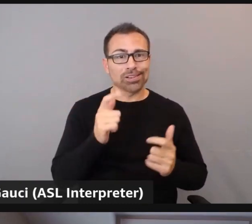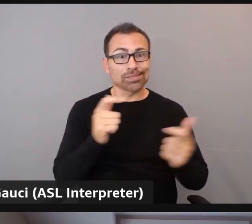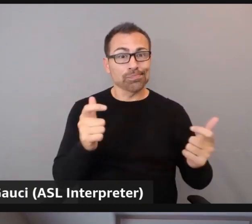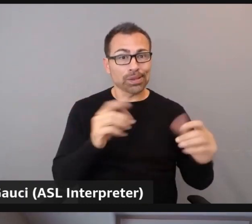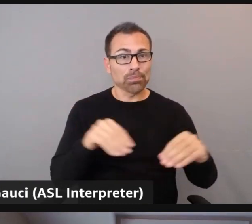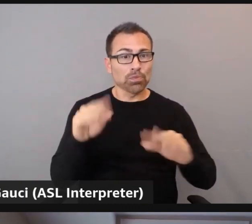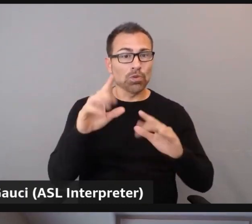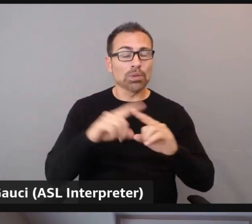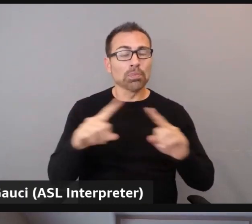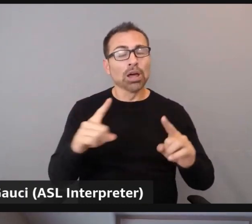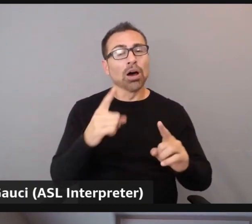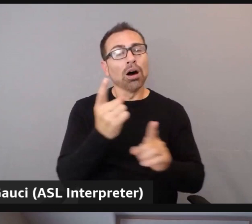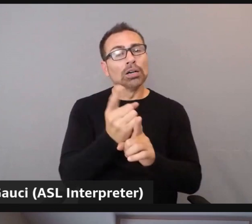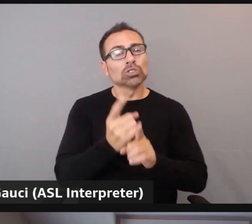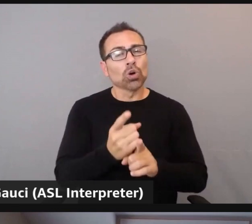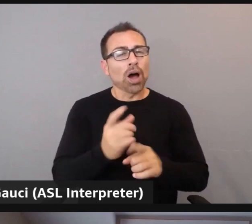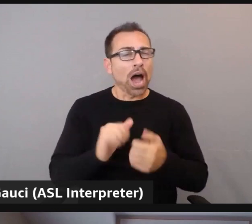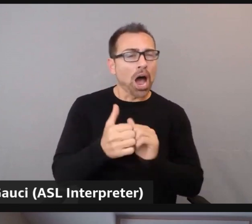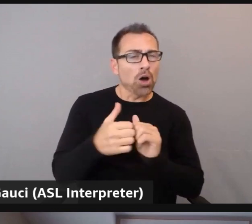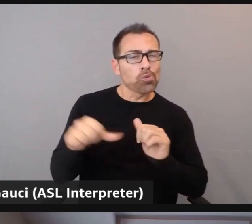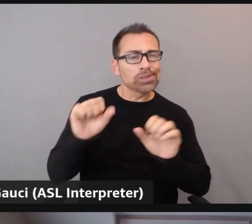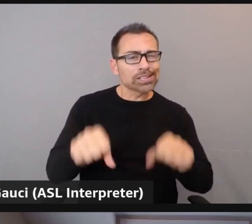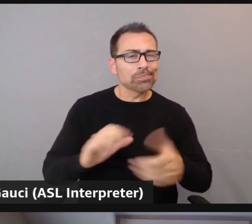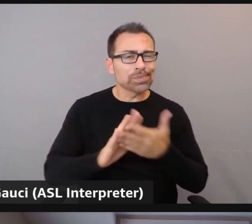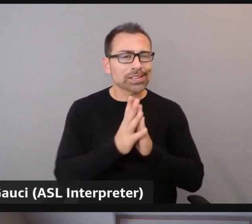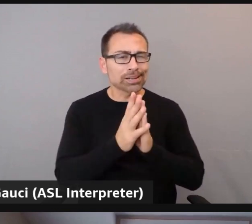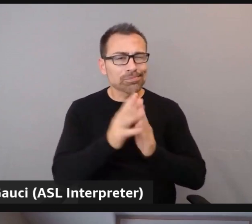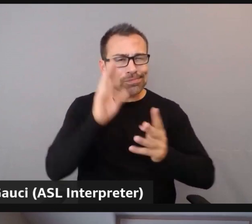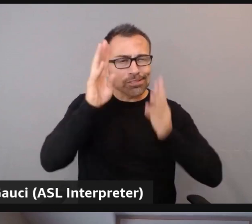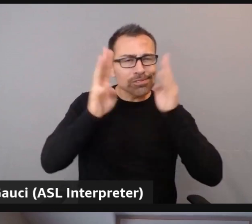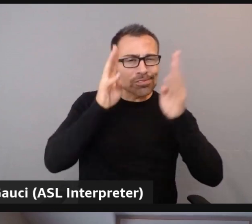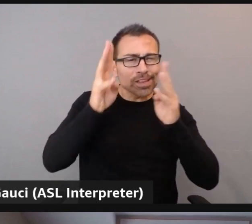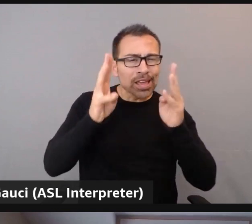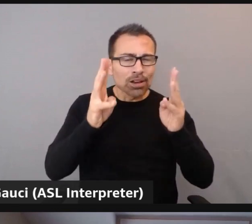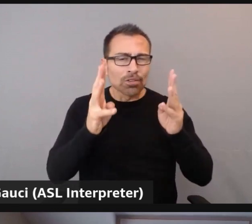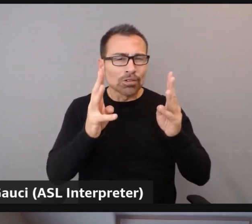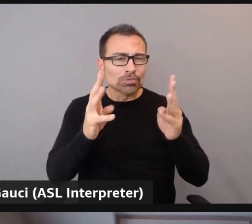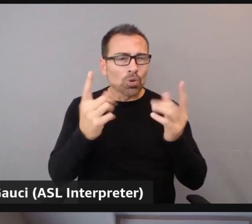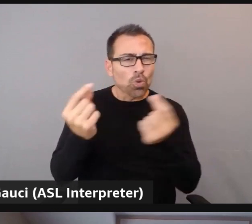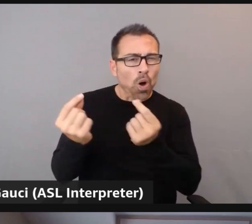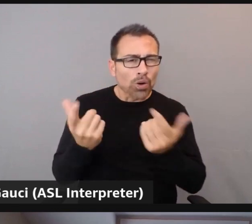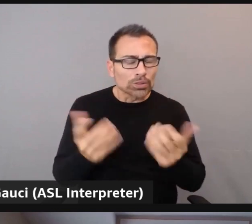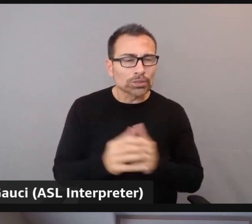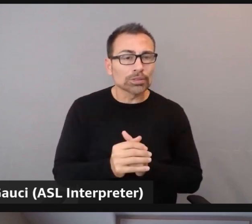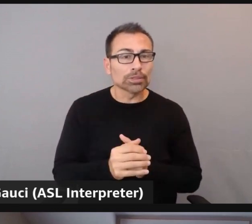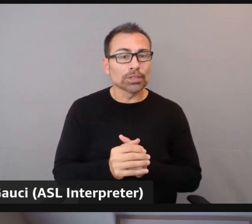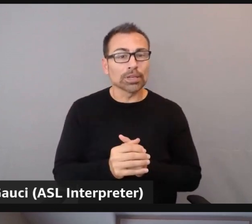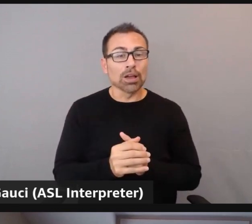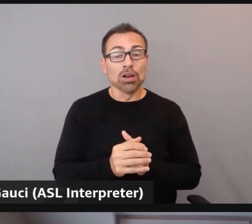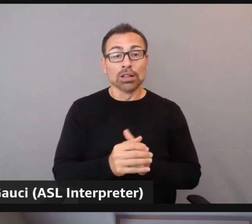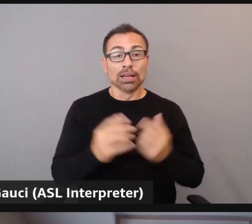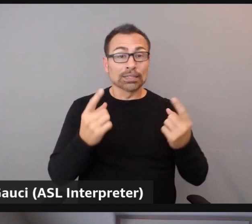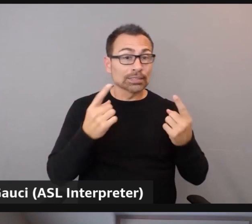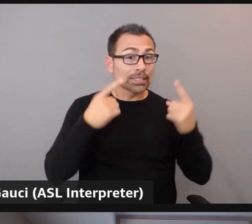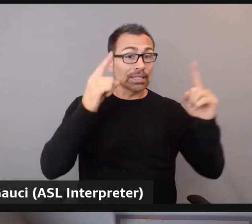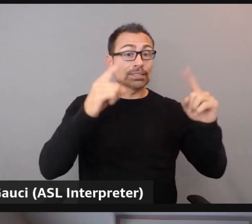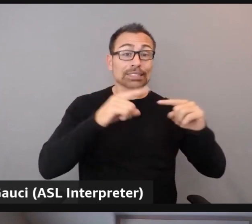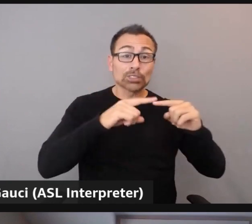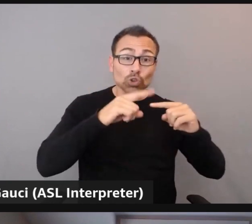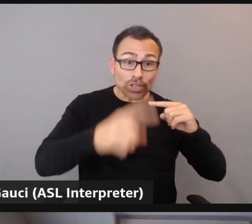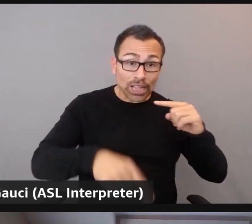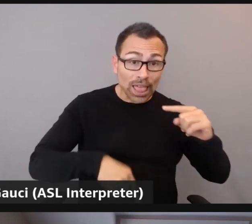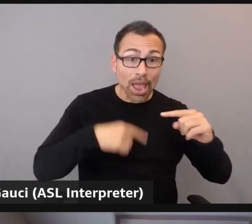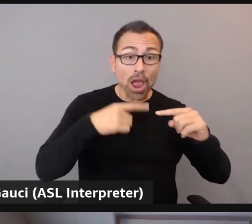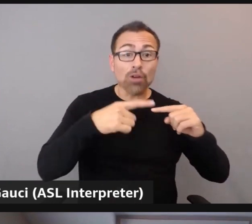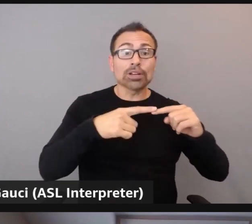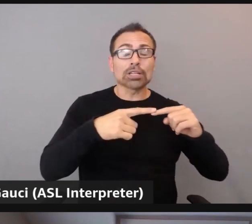of getting, really creative and innovative on how we do it. And so things like, successful circularity and being able to work with the